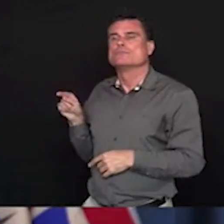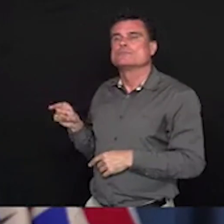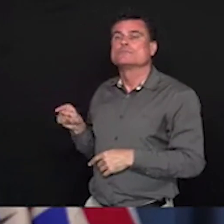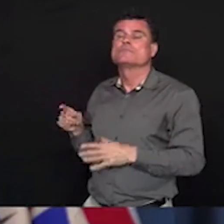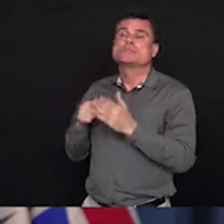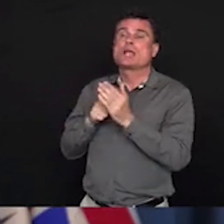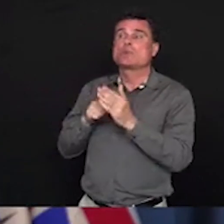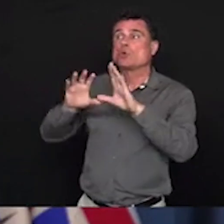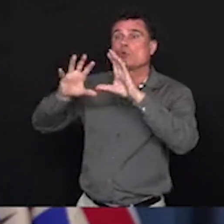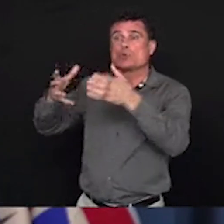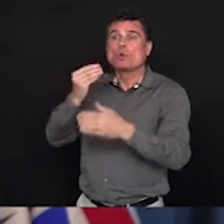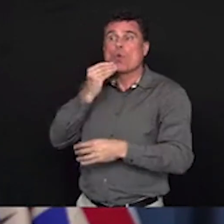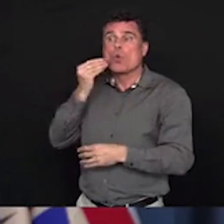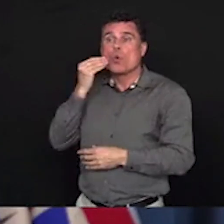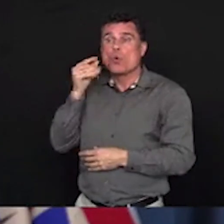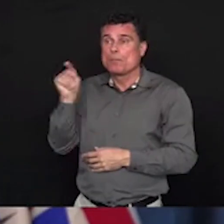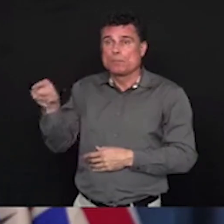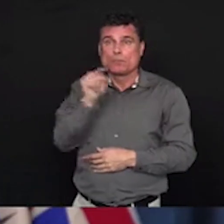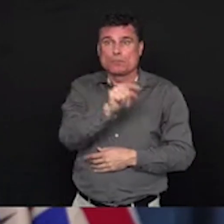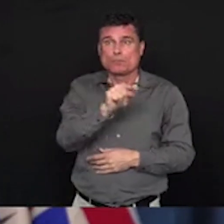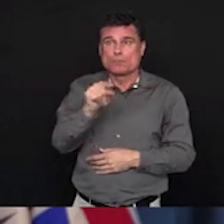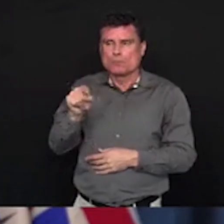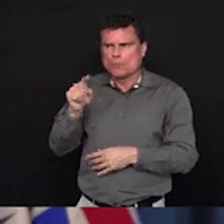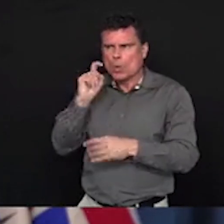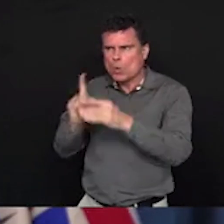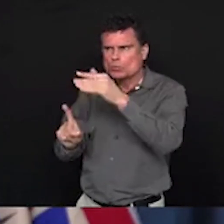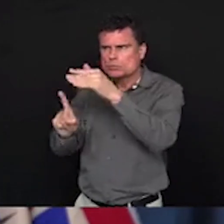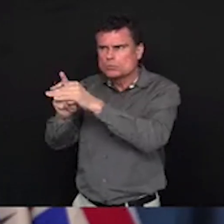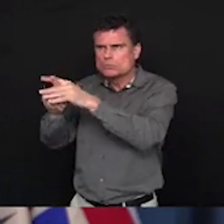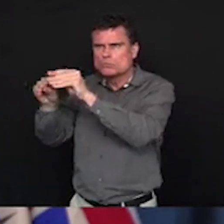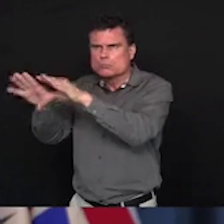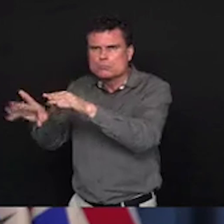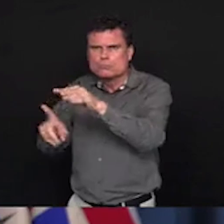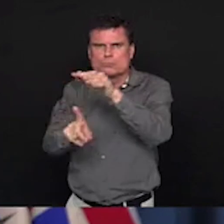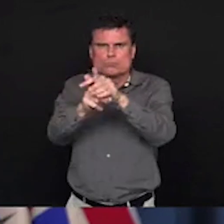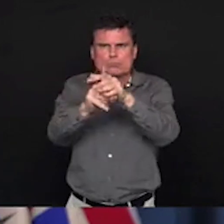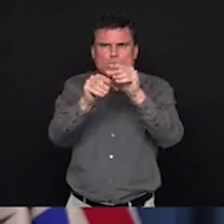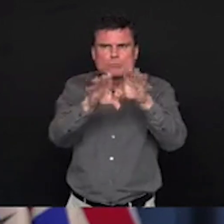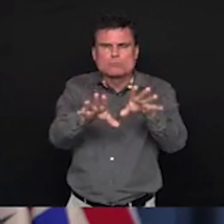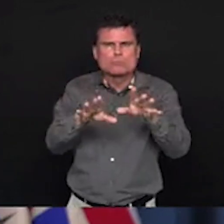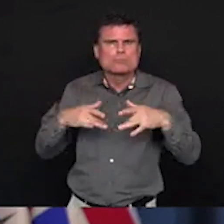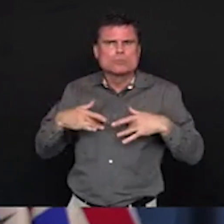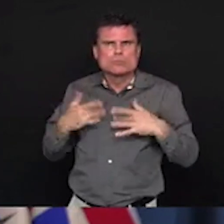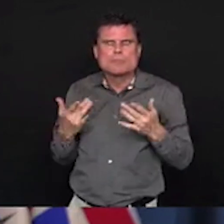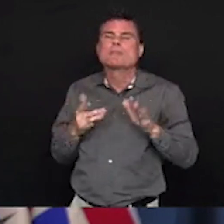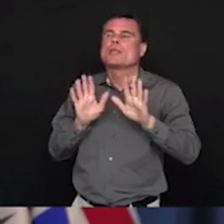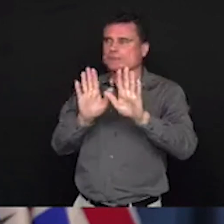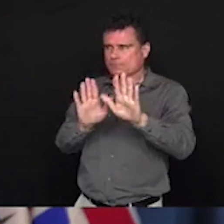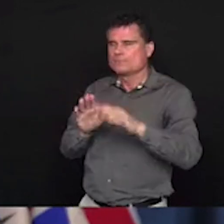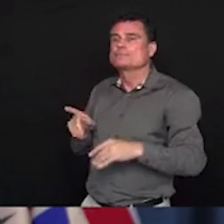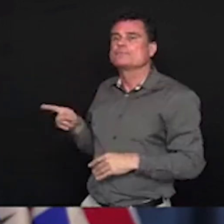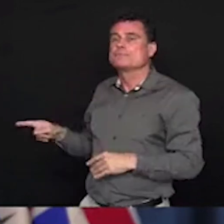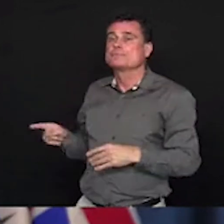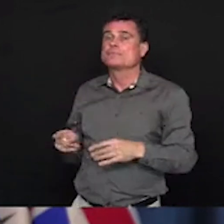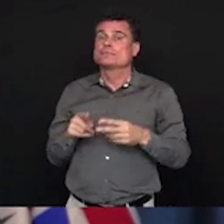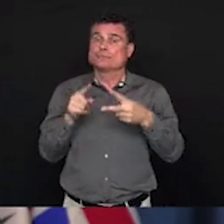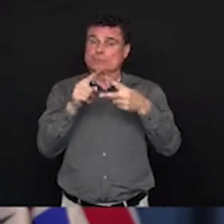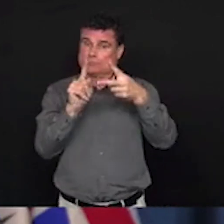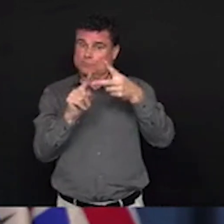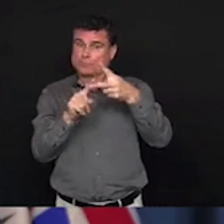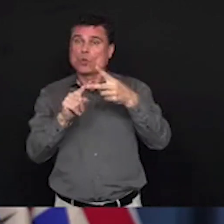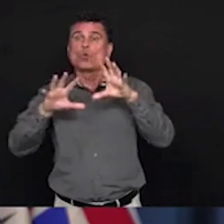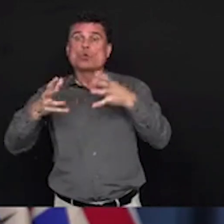In terms of when will we know? That's the challenging thing, because we know the incubation period is up to